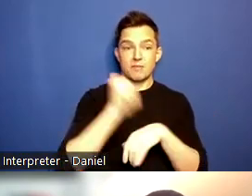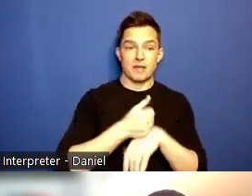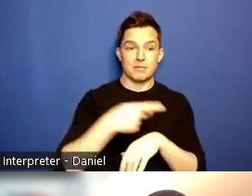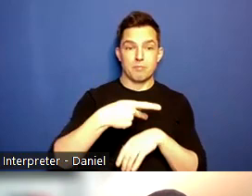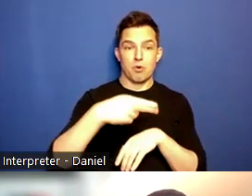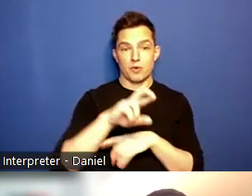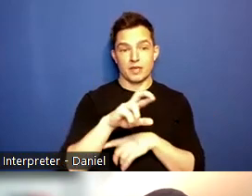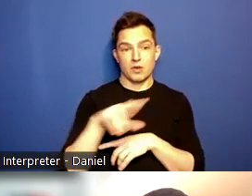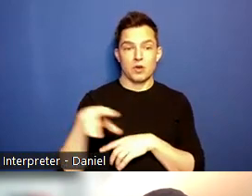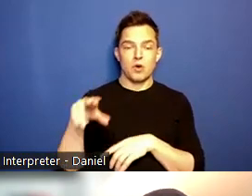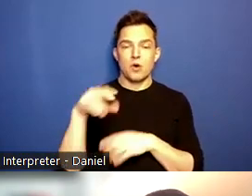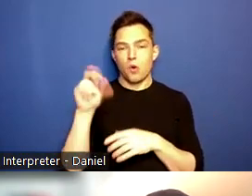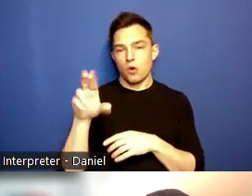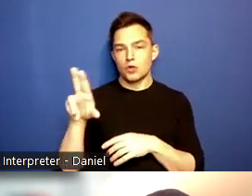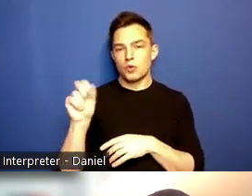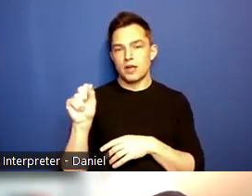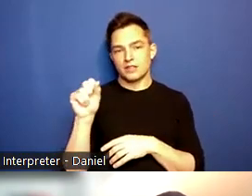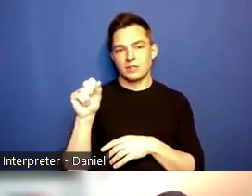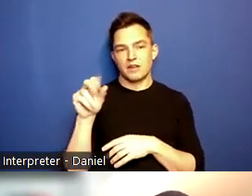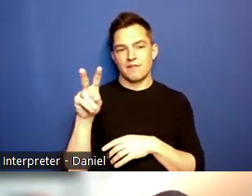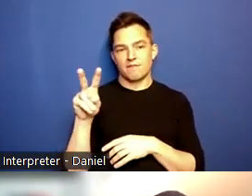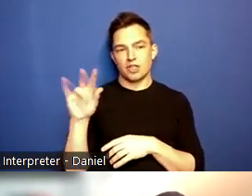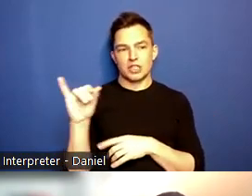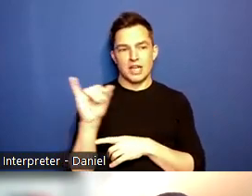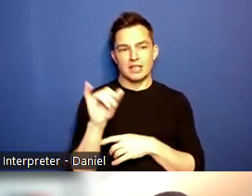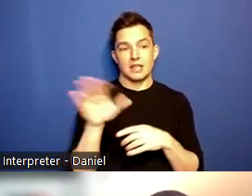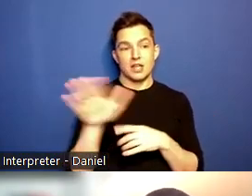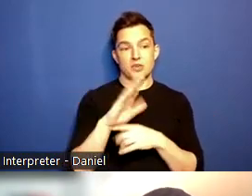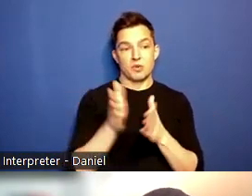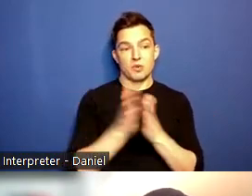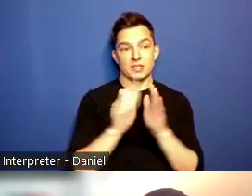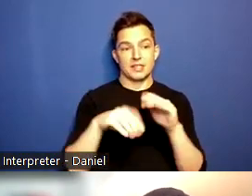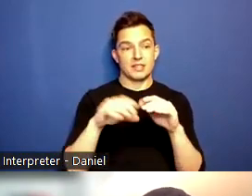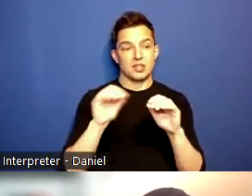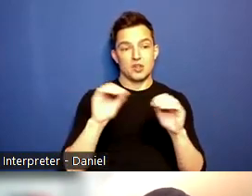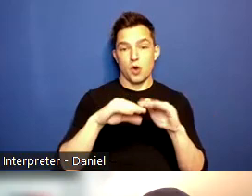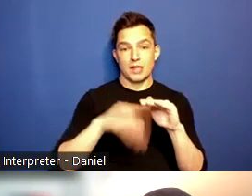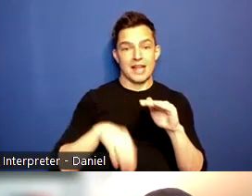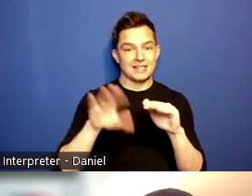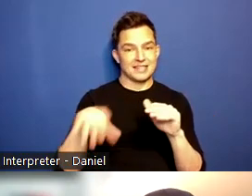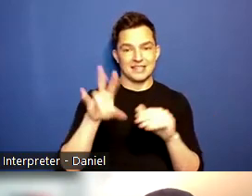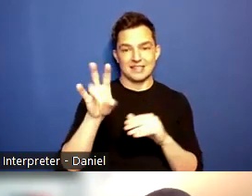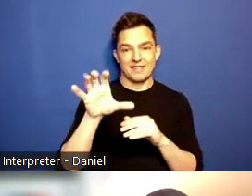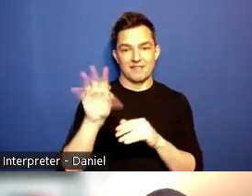Rico or the US Virgin Islands. And your request needs to be no less than $750.